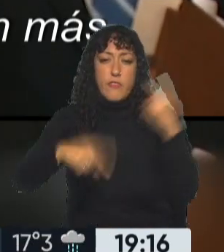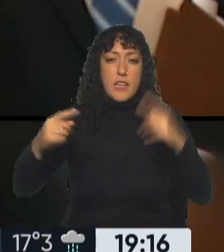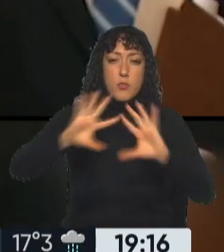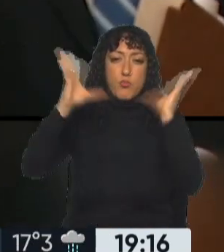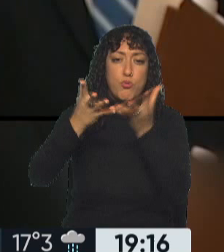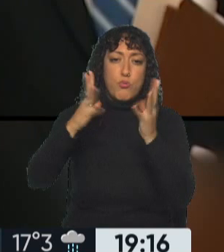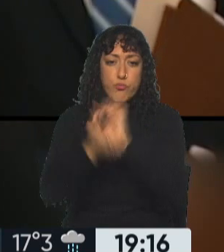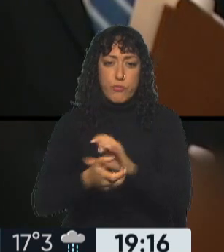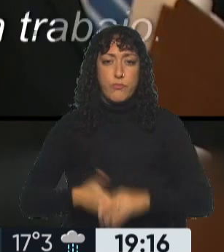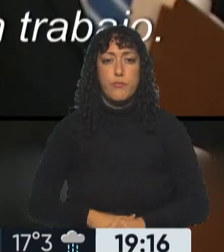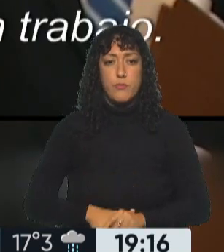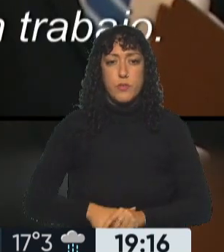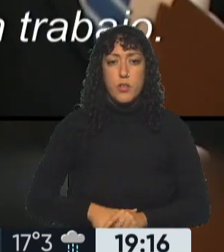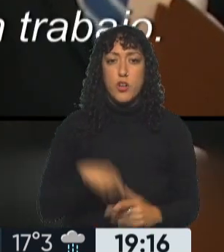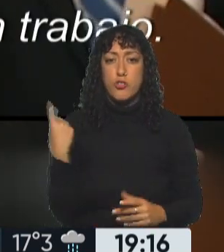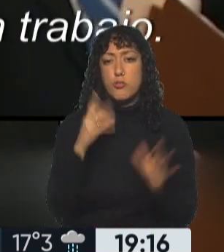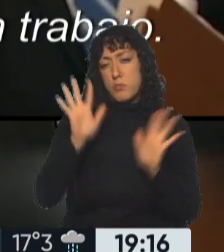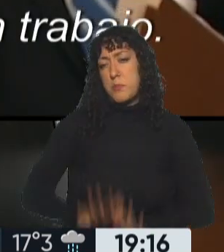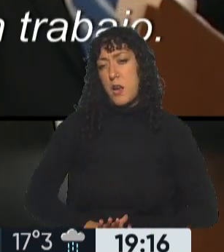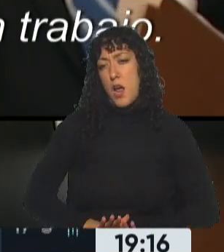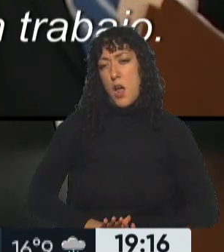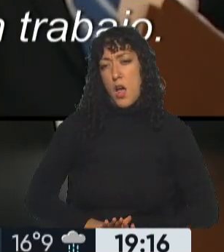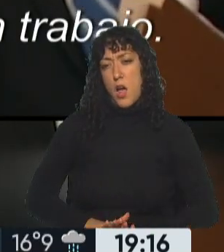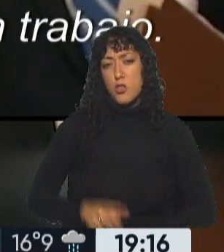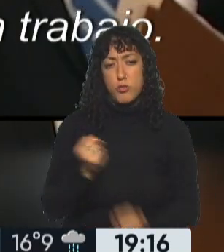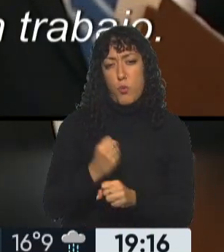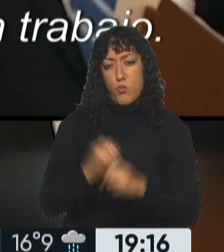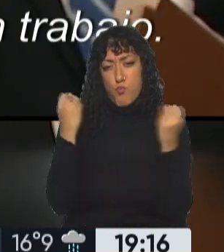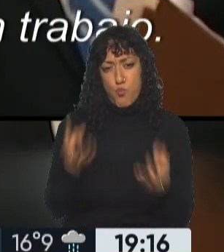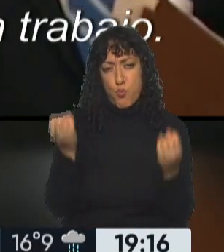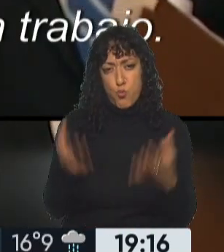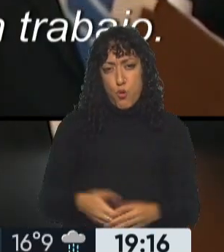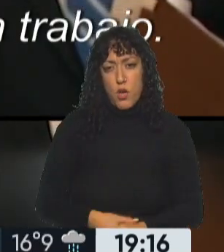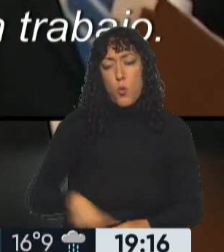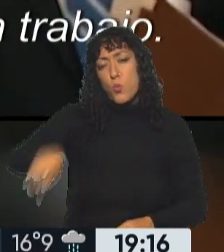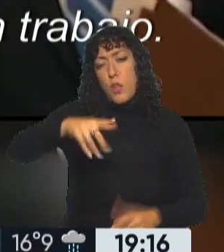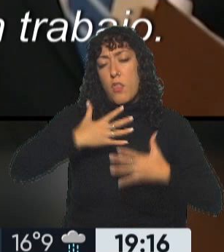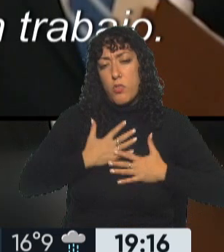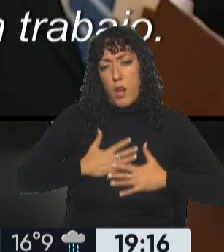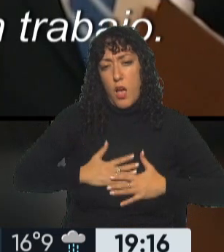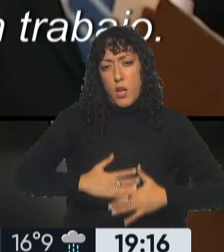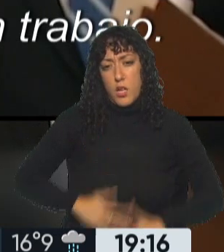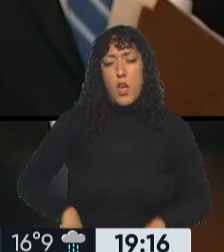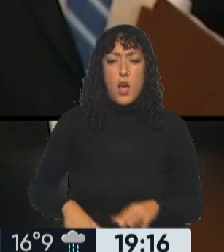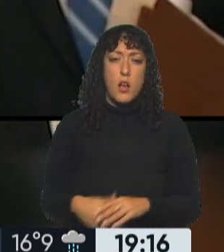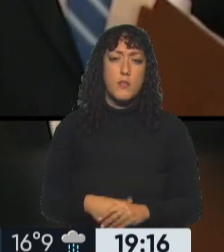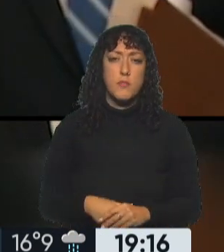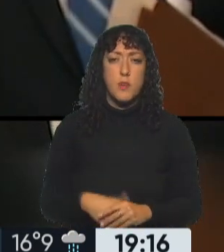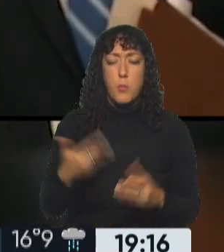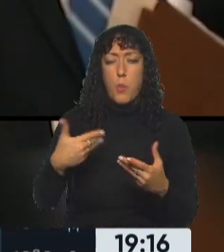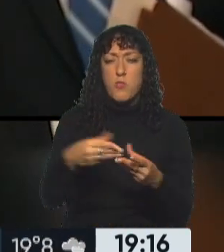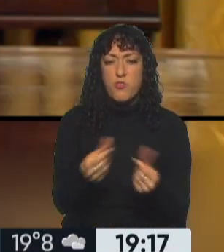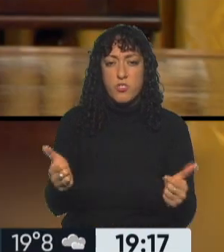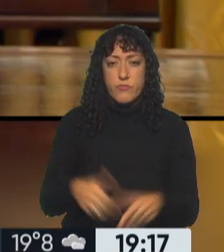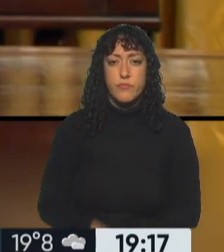different countries, and it hit the world. And we're prepared, and we're doing a great job with it, and it will go away, just